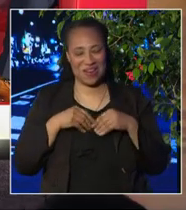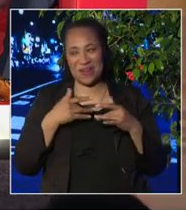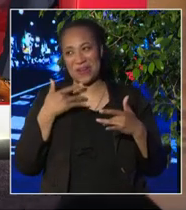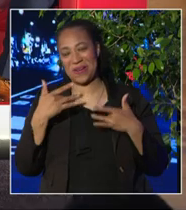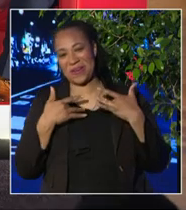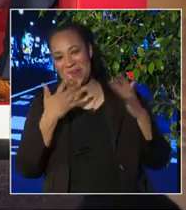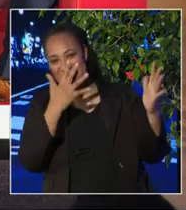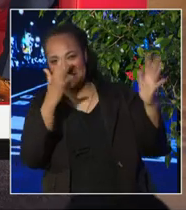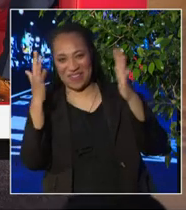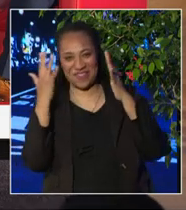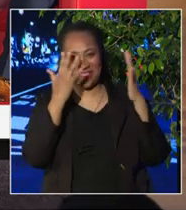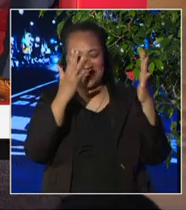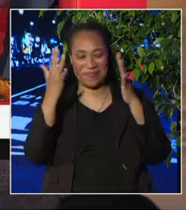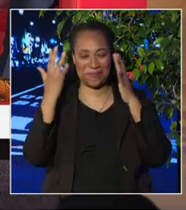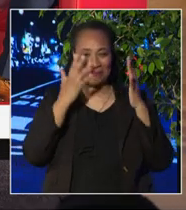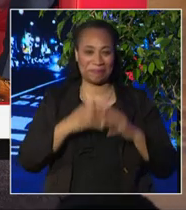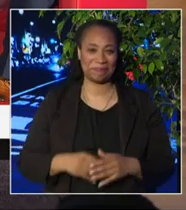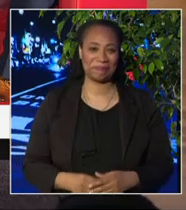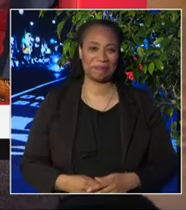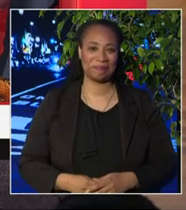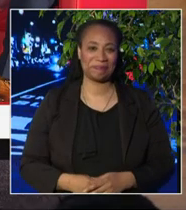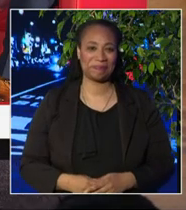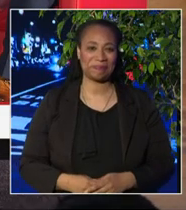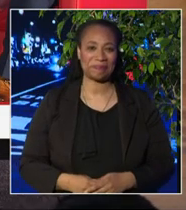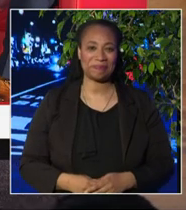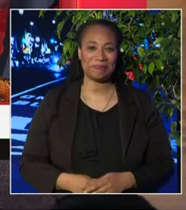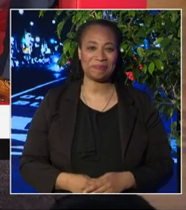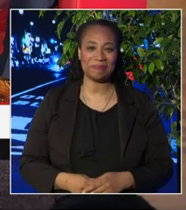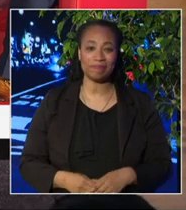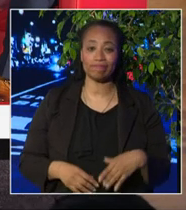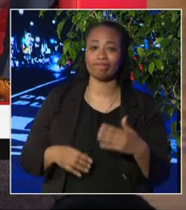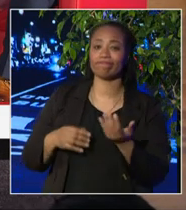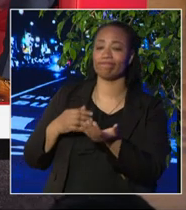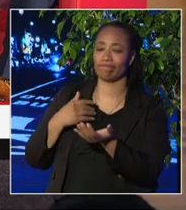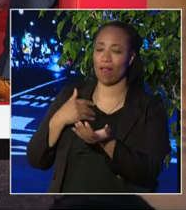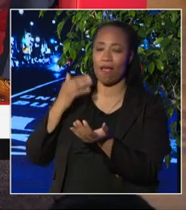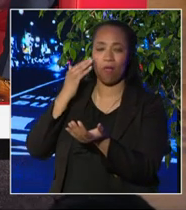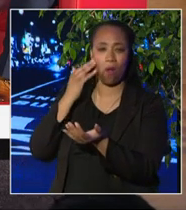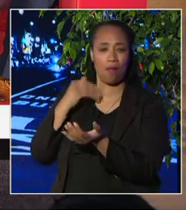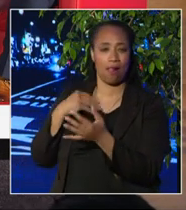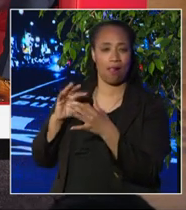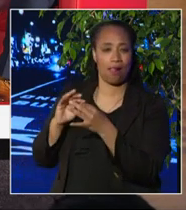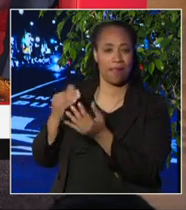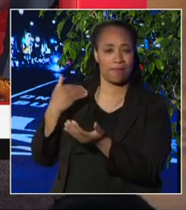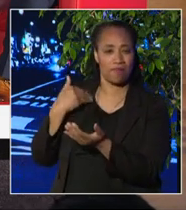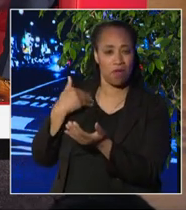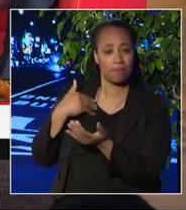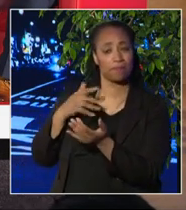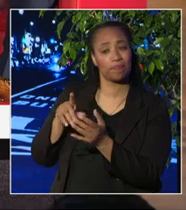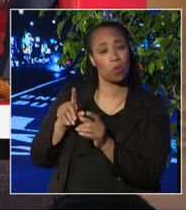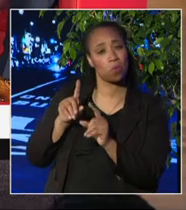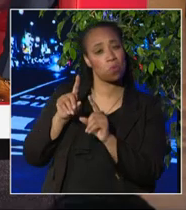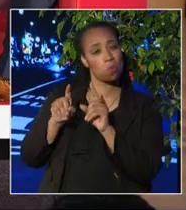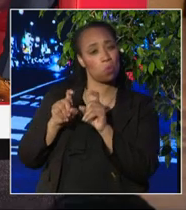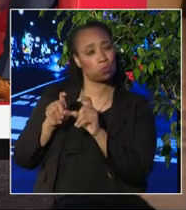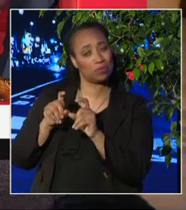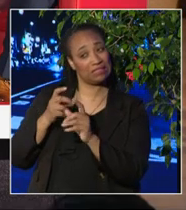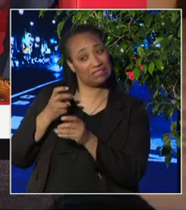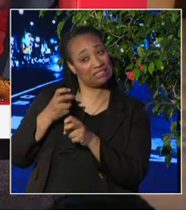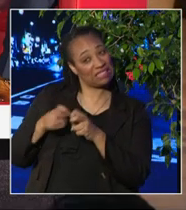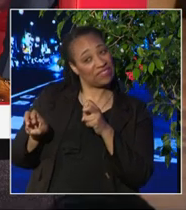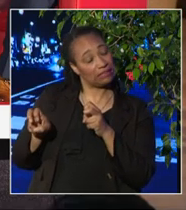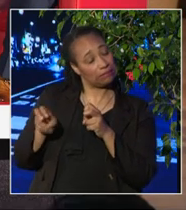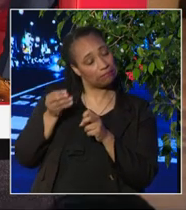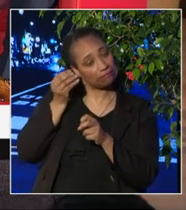So I do want to lean in. I know I prefaced earlier and said that we have some questions that might be a little bit like tough questions in a way. But, D.C.,